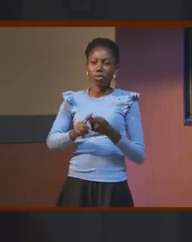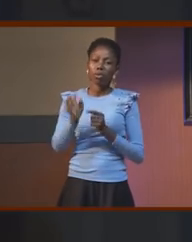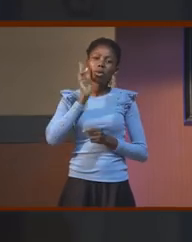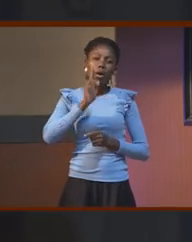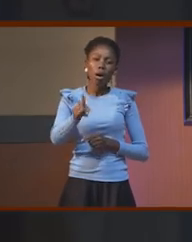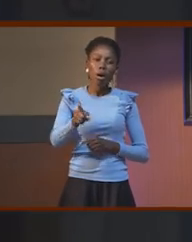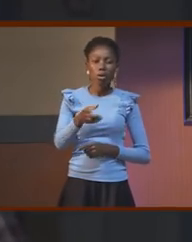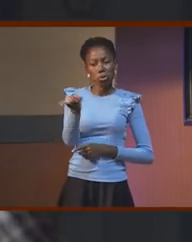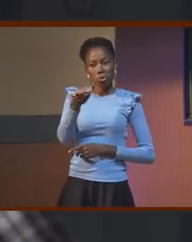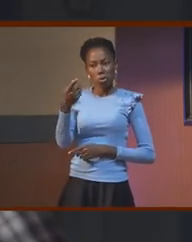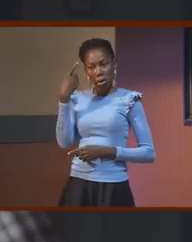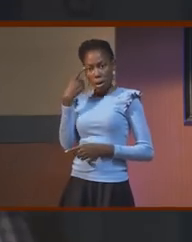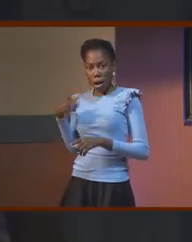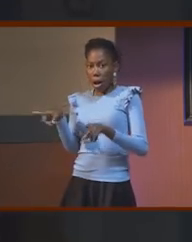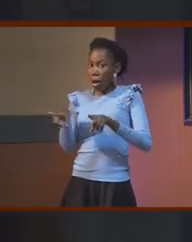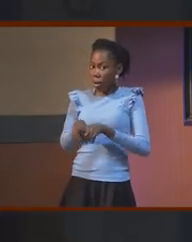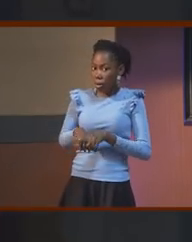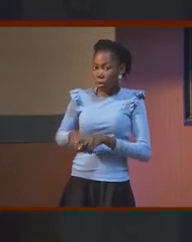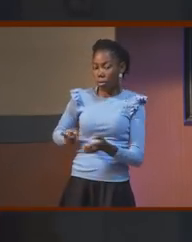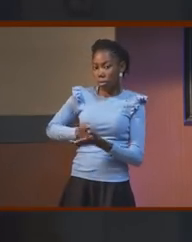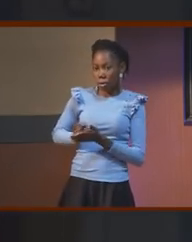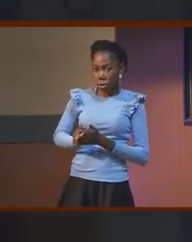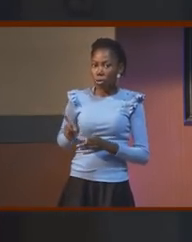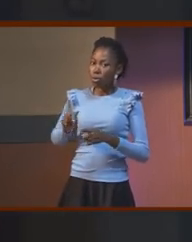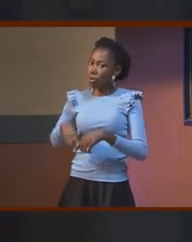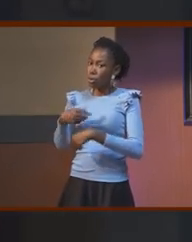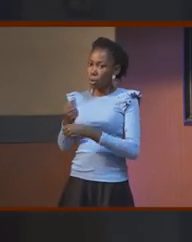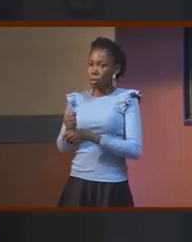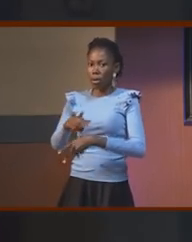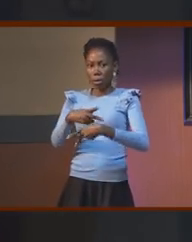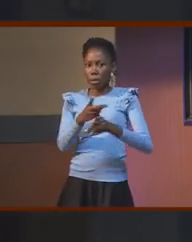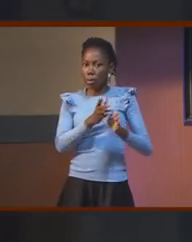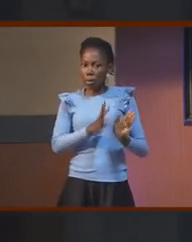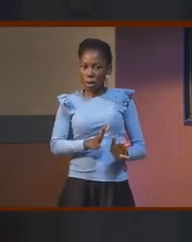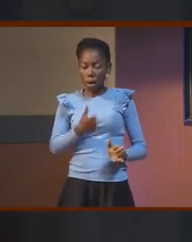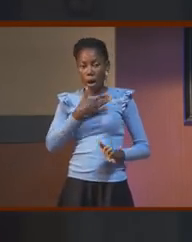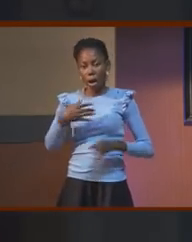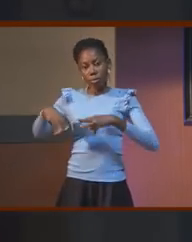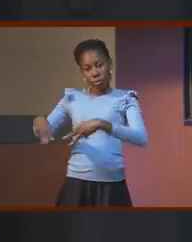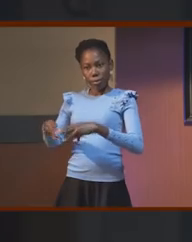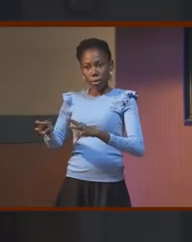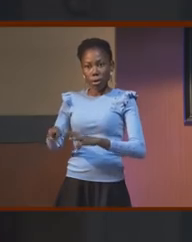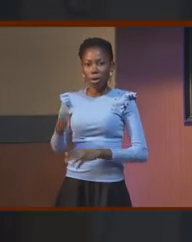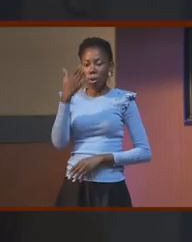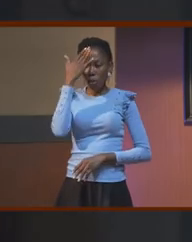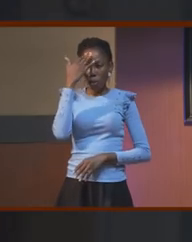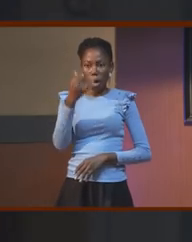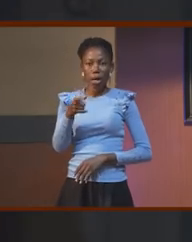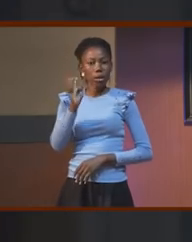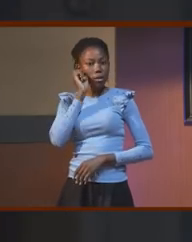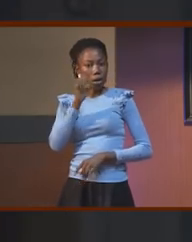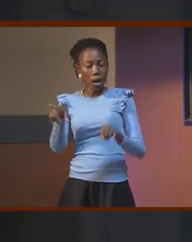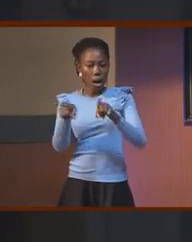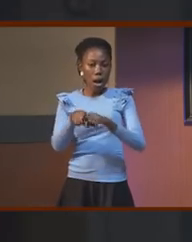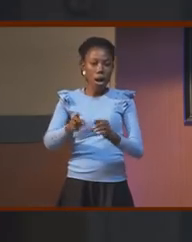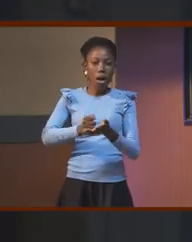we entered into agreement for him to produce and market it, while I as a